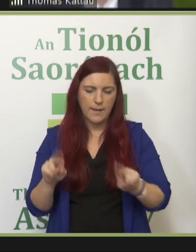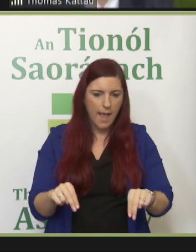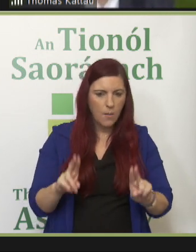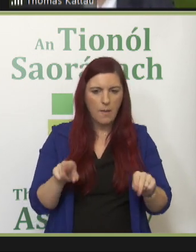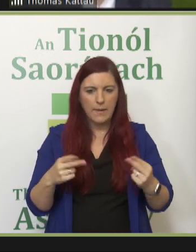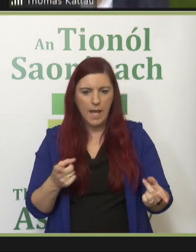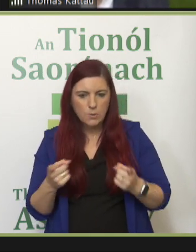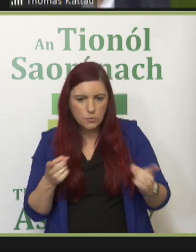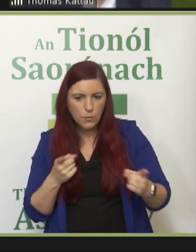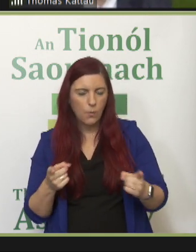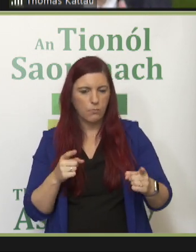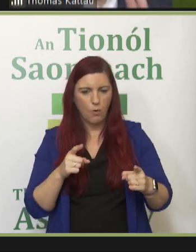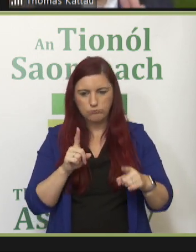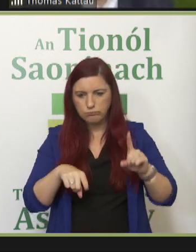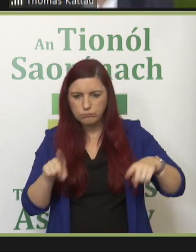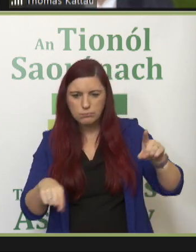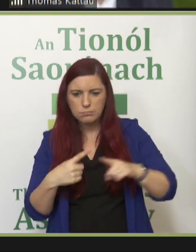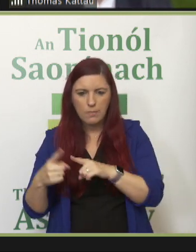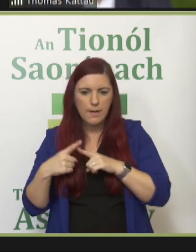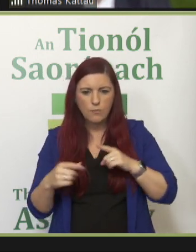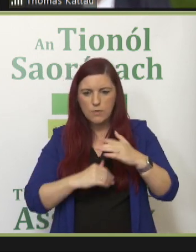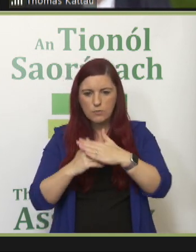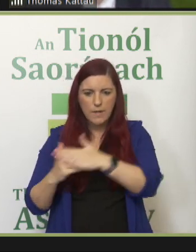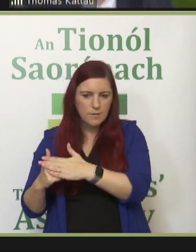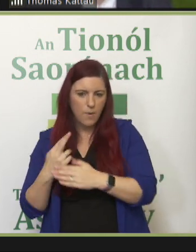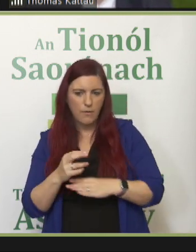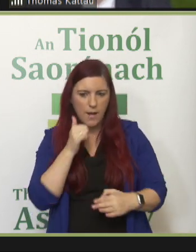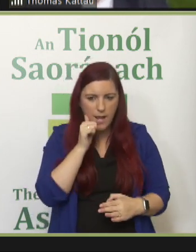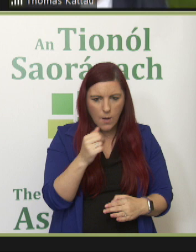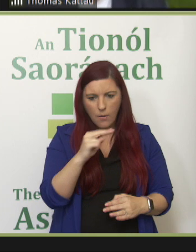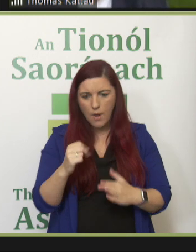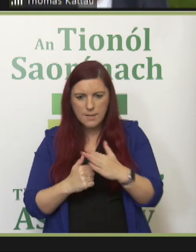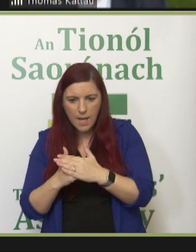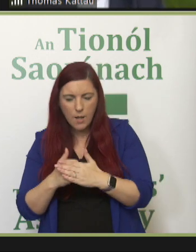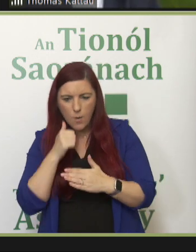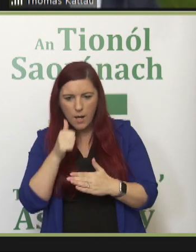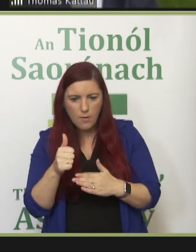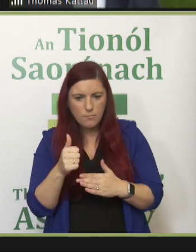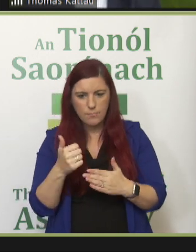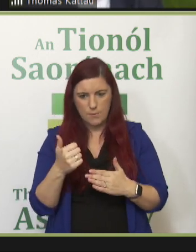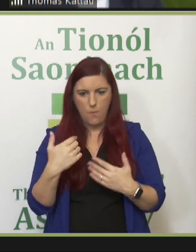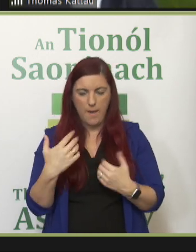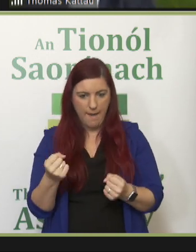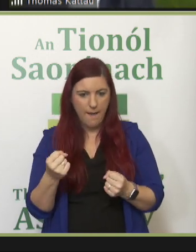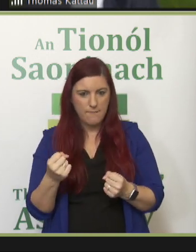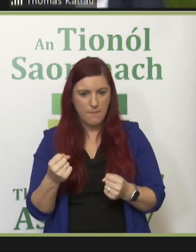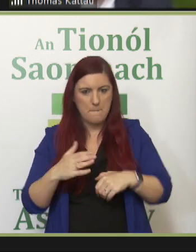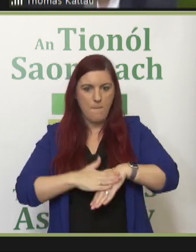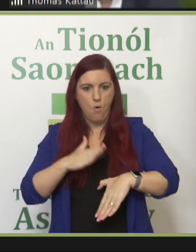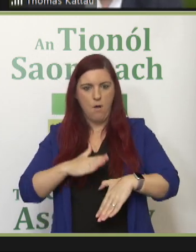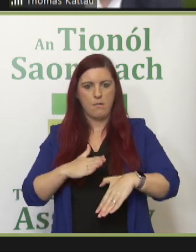of interrogation, the restrictions as to under what circumstances seizures and arrests can be made, etc.,